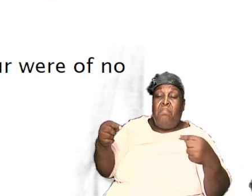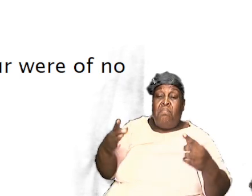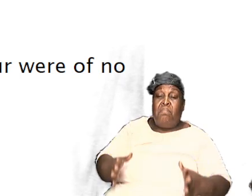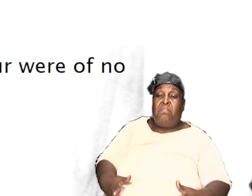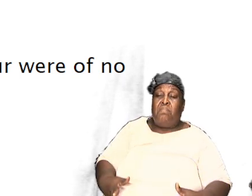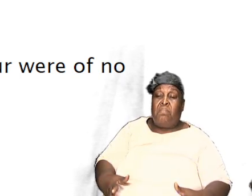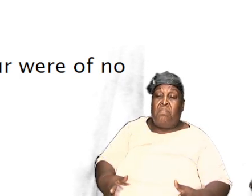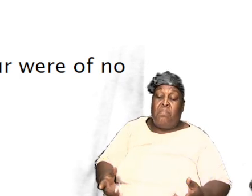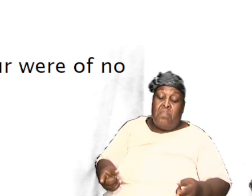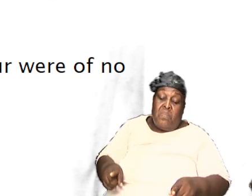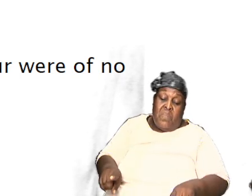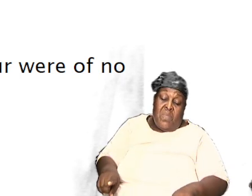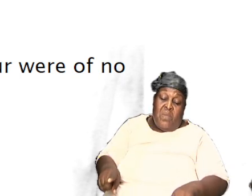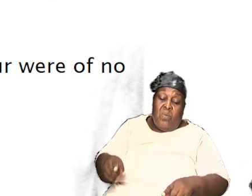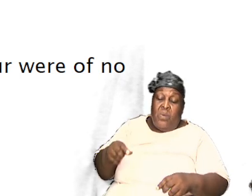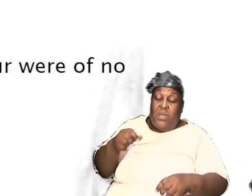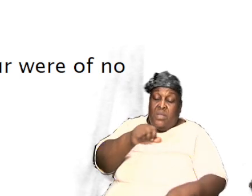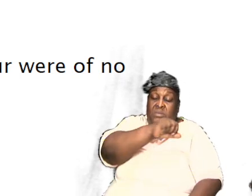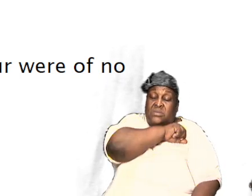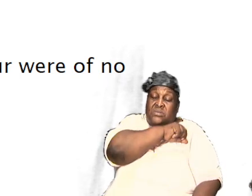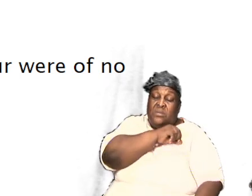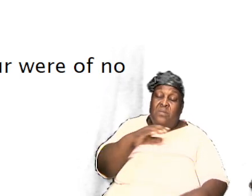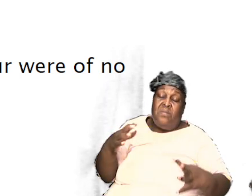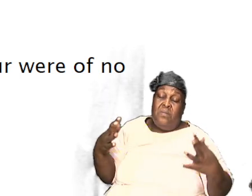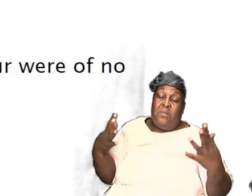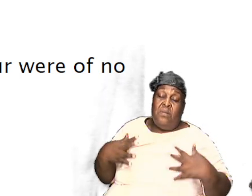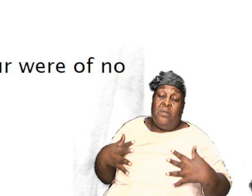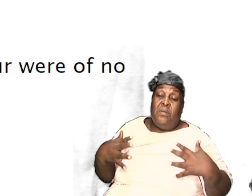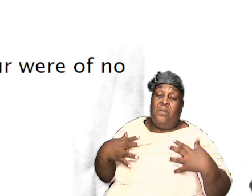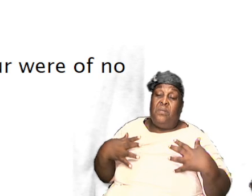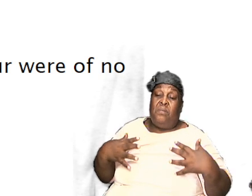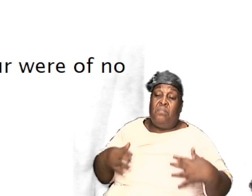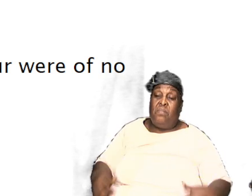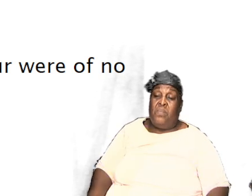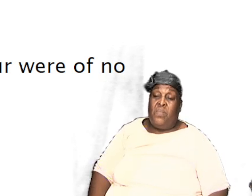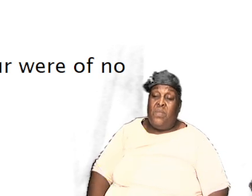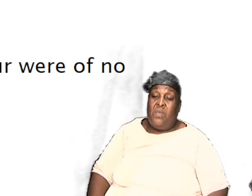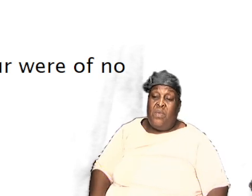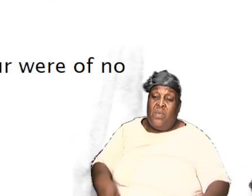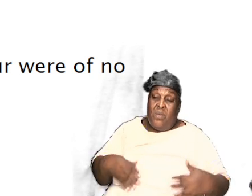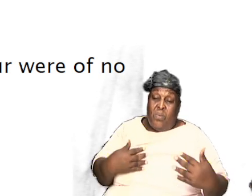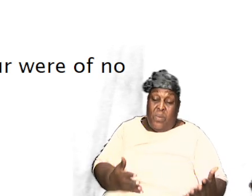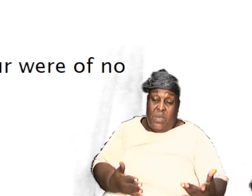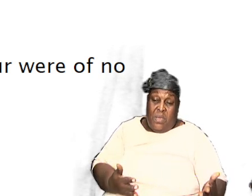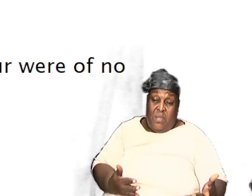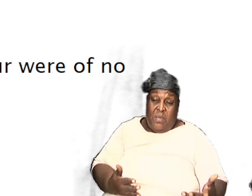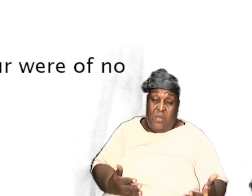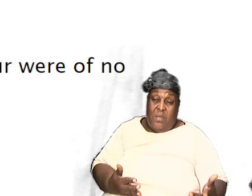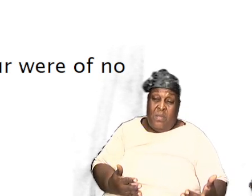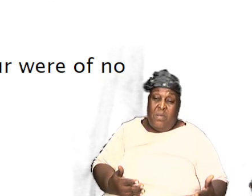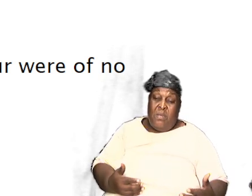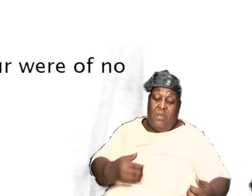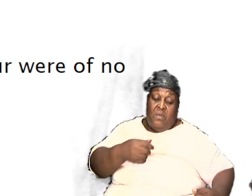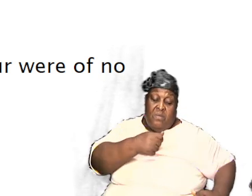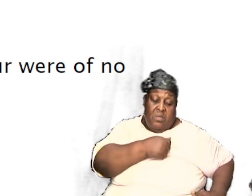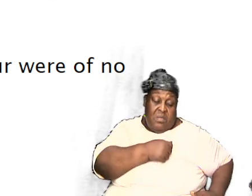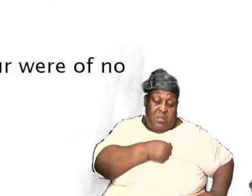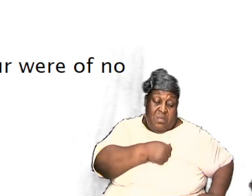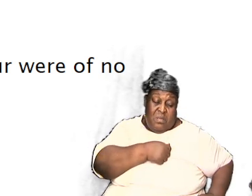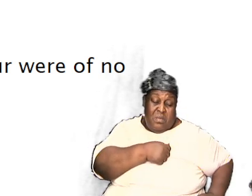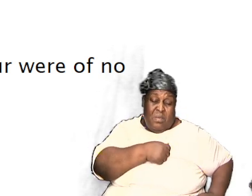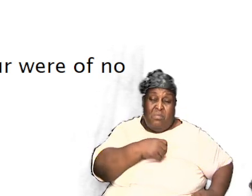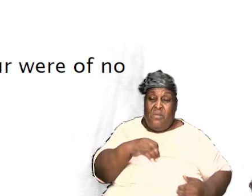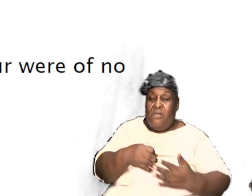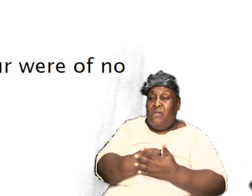So while Paul was afraid, we said it, that if he waited for his army to express themselves,